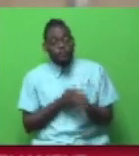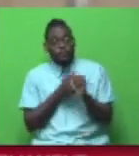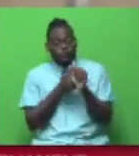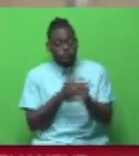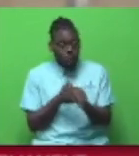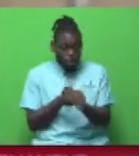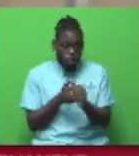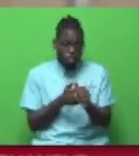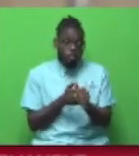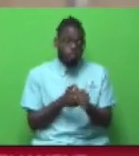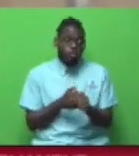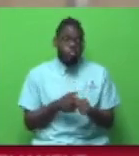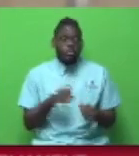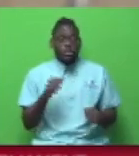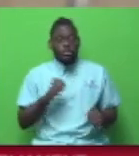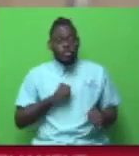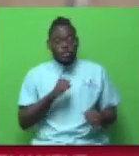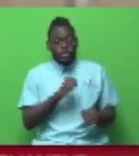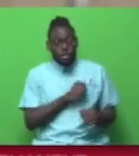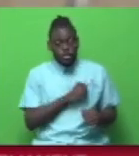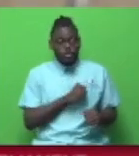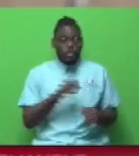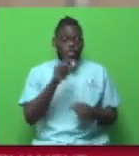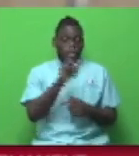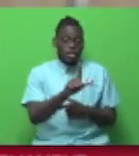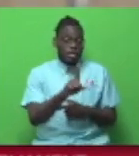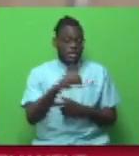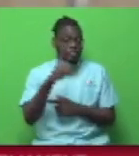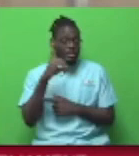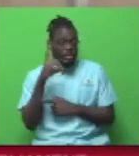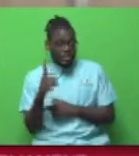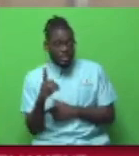just piggybacking again on what Senator Lakshmidiyal would have said, you know,